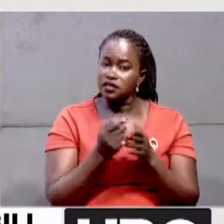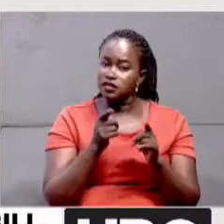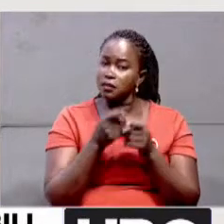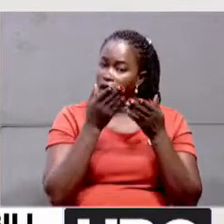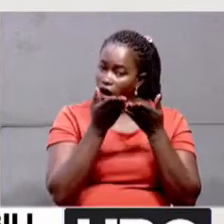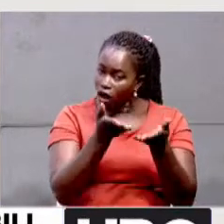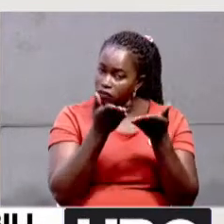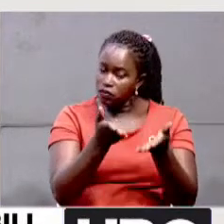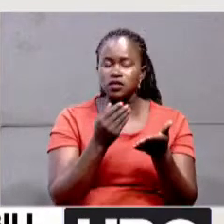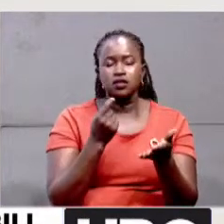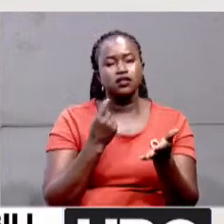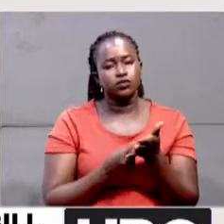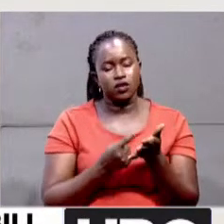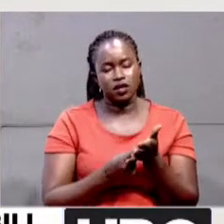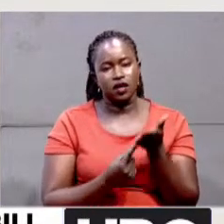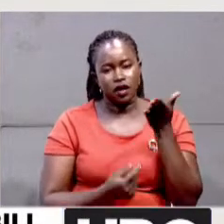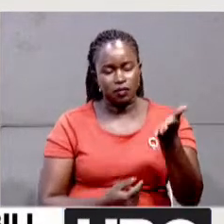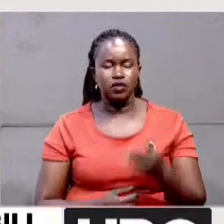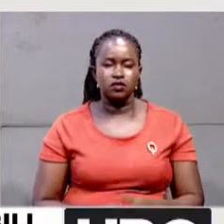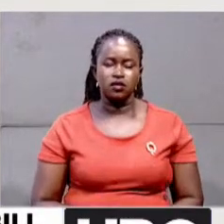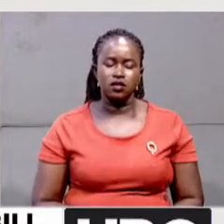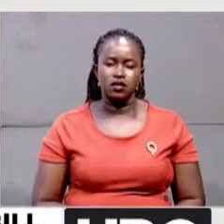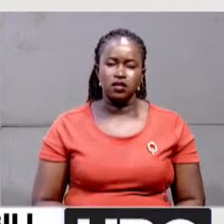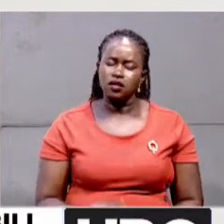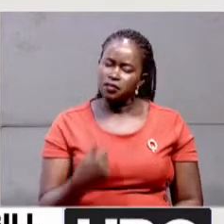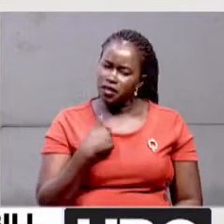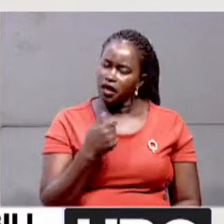country. And so,